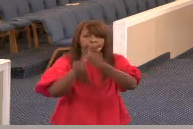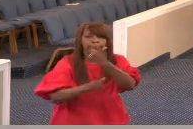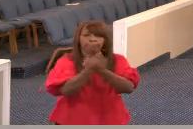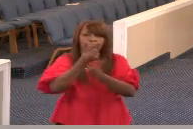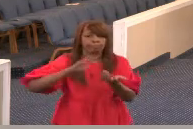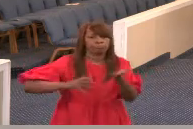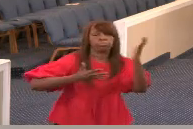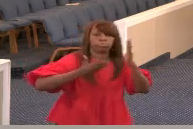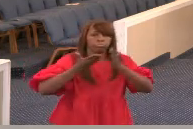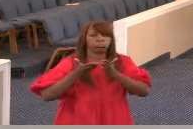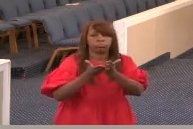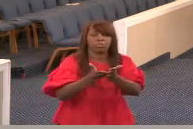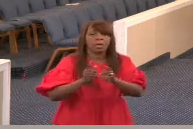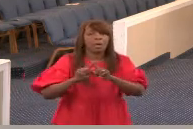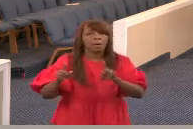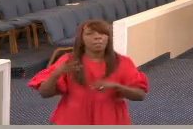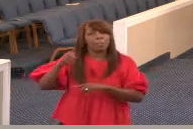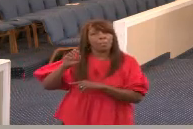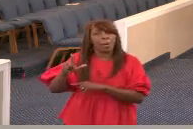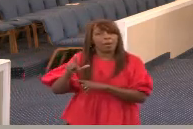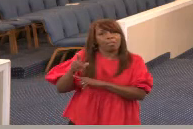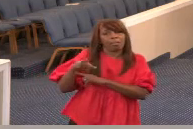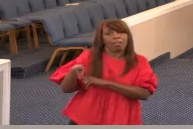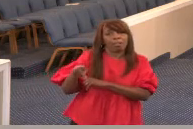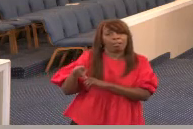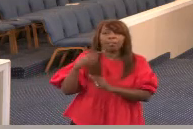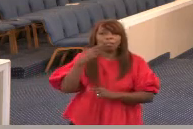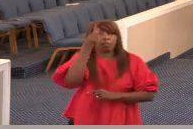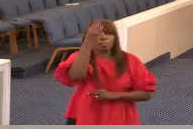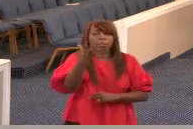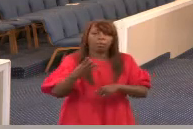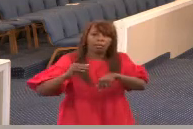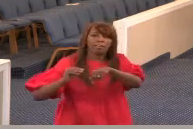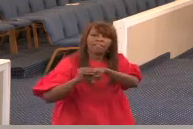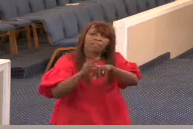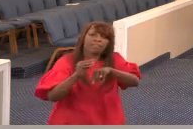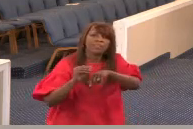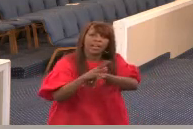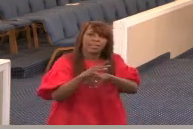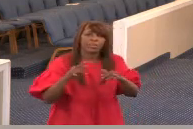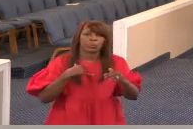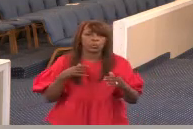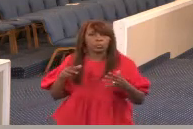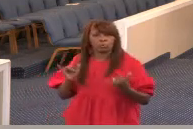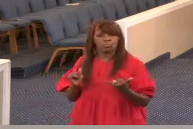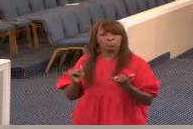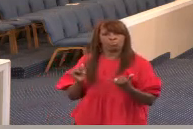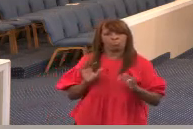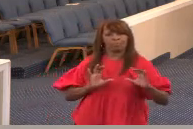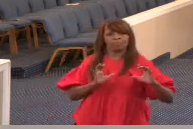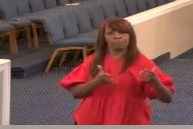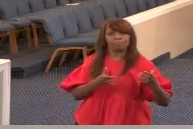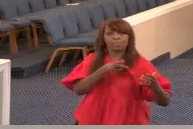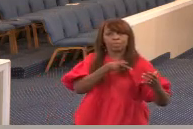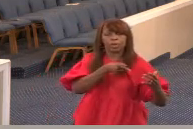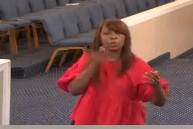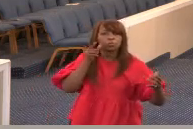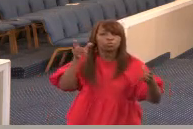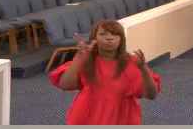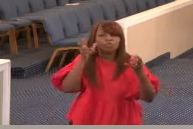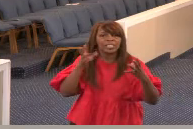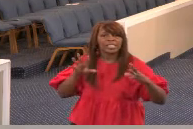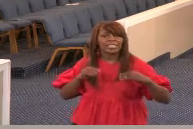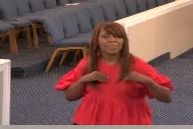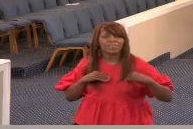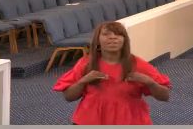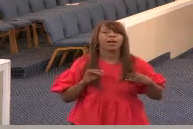God's man in place gave advice to those who would have an ear to hear. I